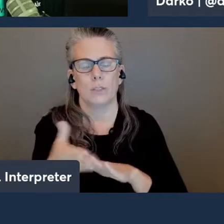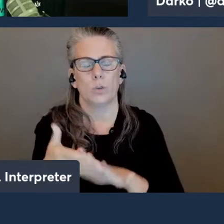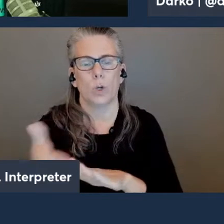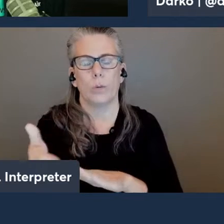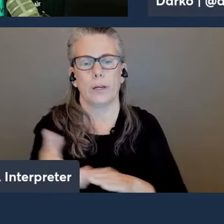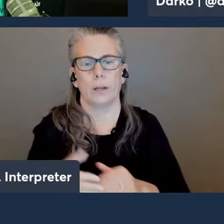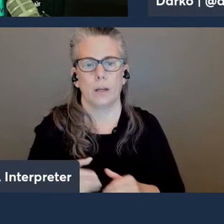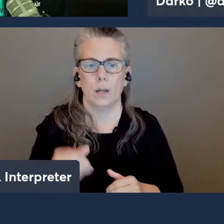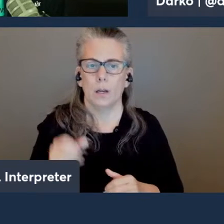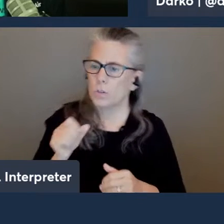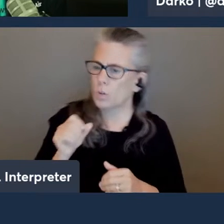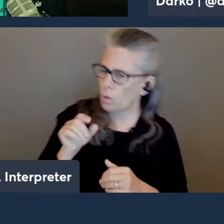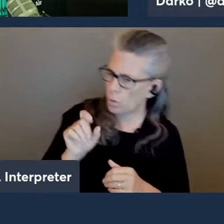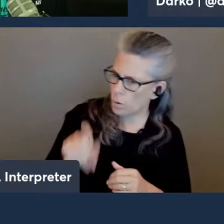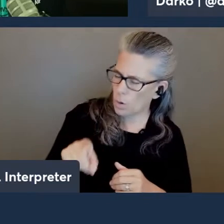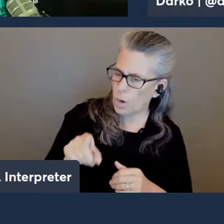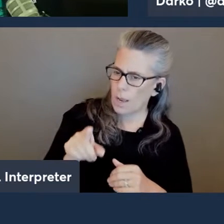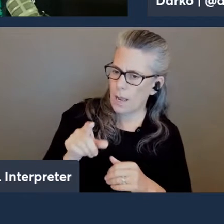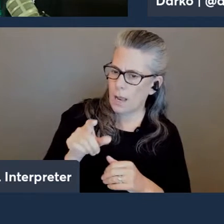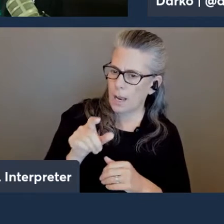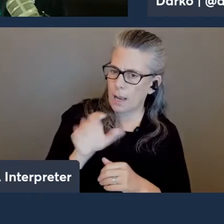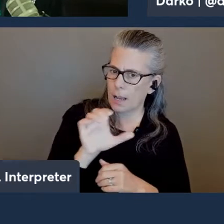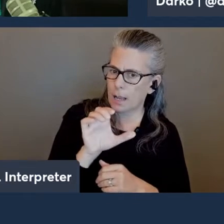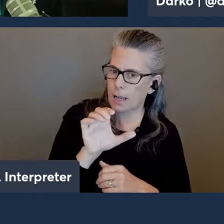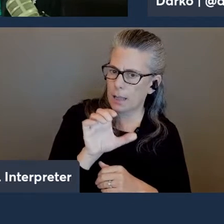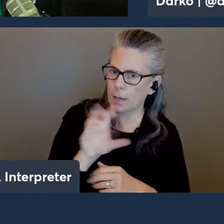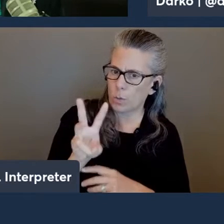Can you use this somehow with CloudWatch Synthetics? Does it work?